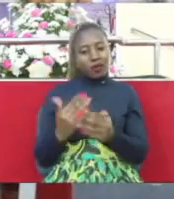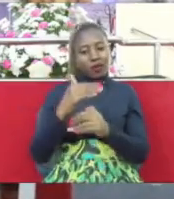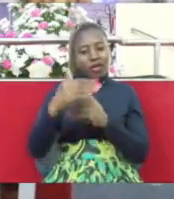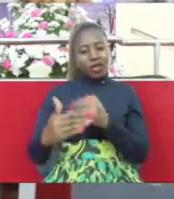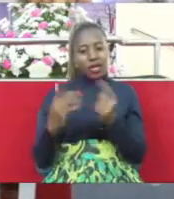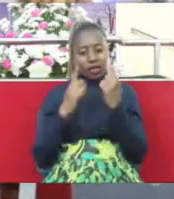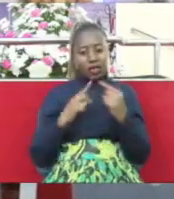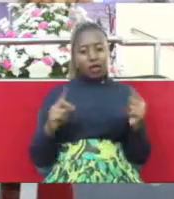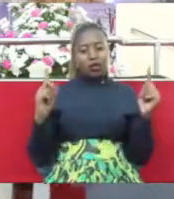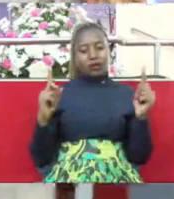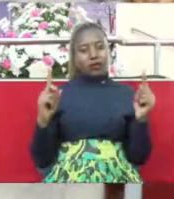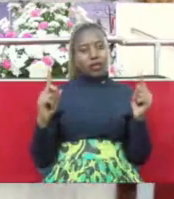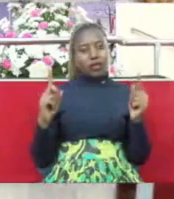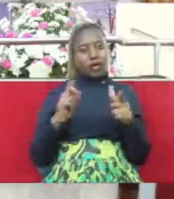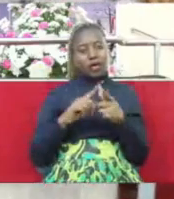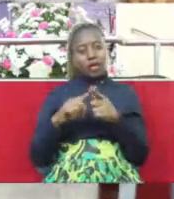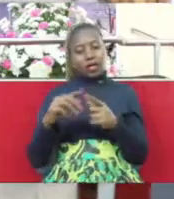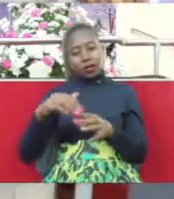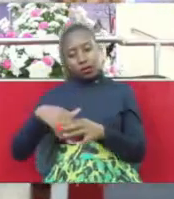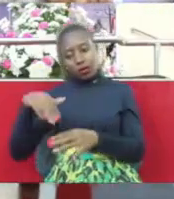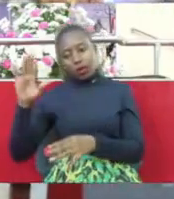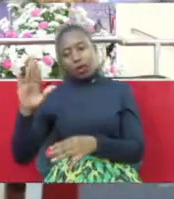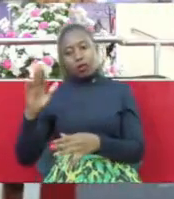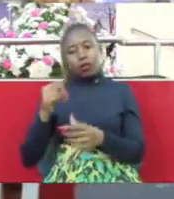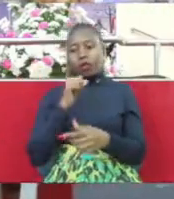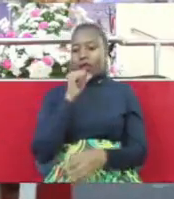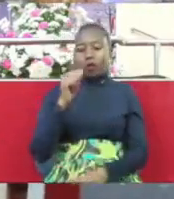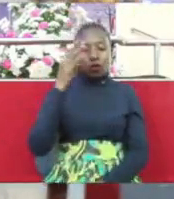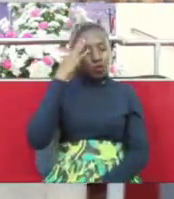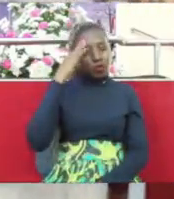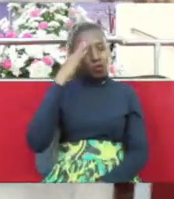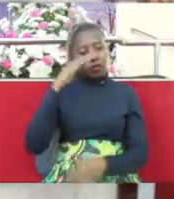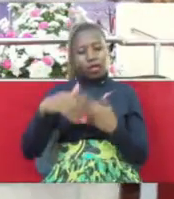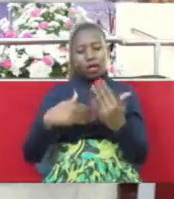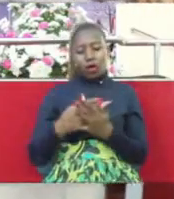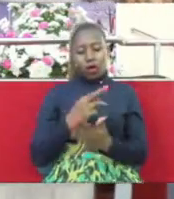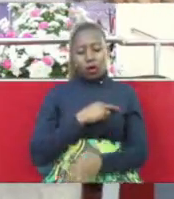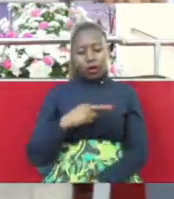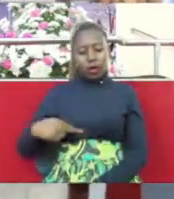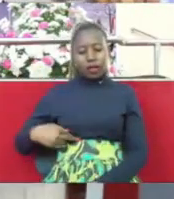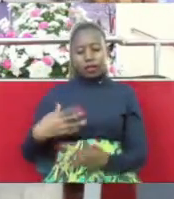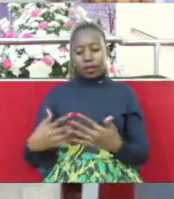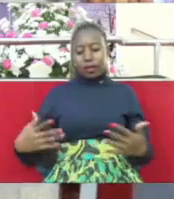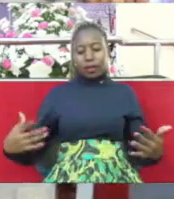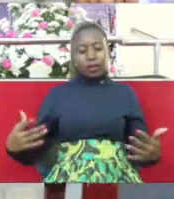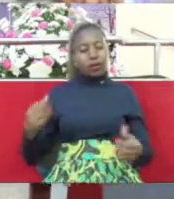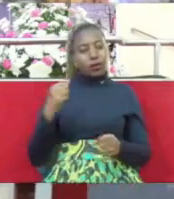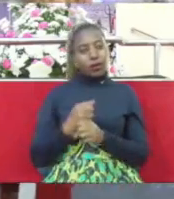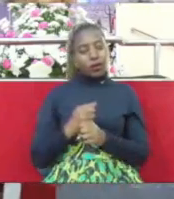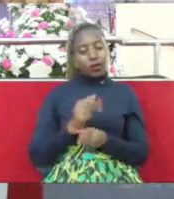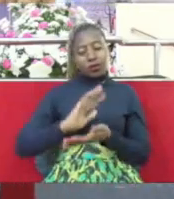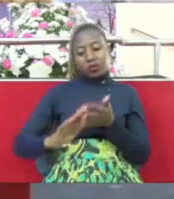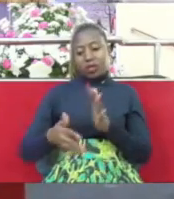announcements and everything. And they would walk outside not knowing that all these religious rituals that they were doing were minus